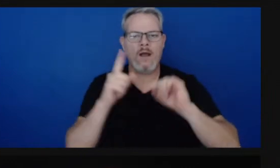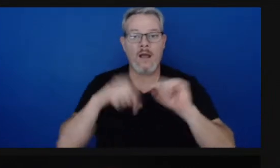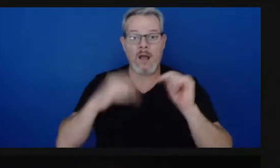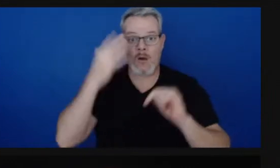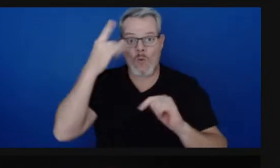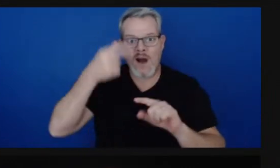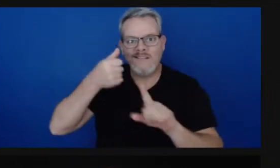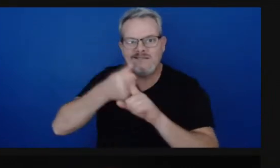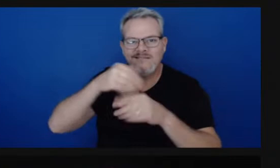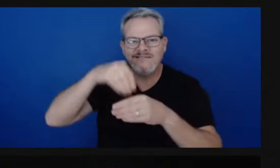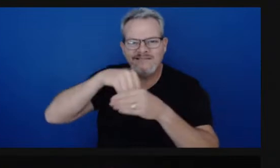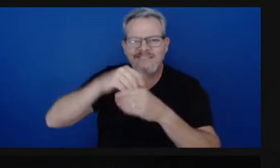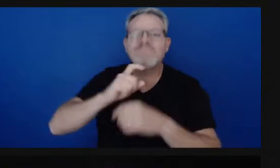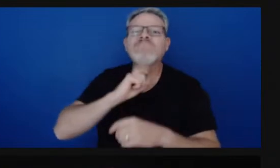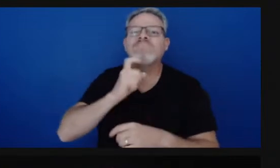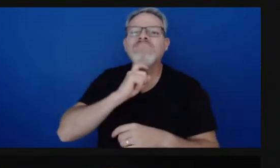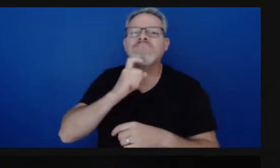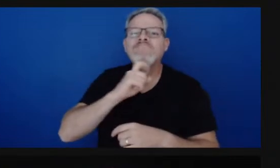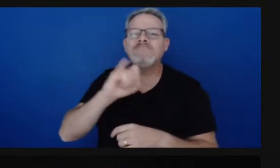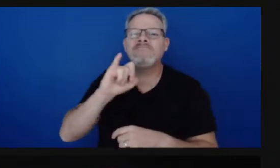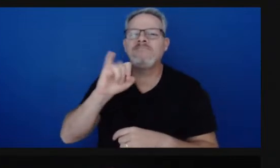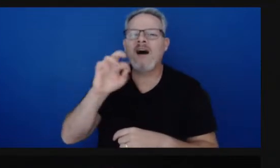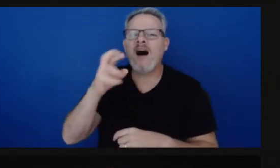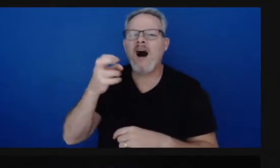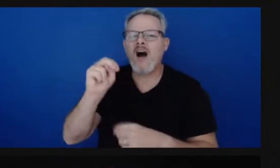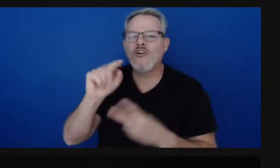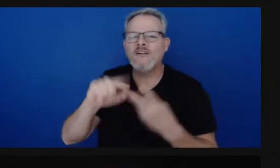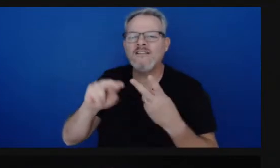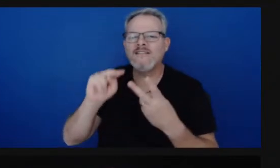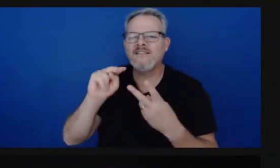iron and nickel, so there it collects.